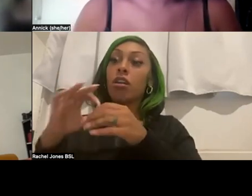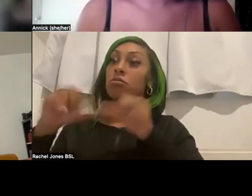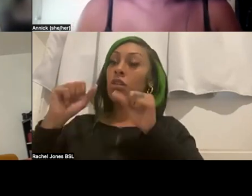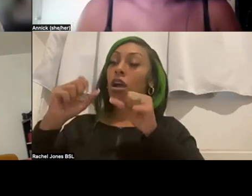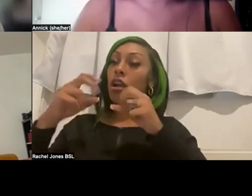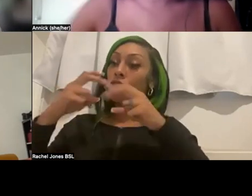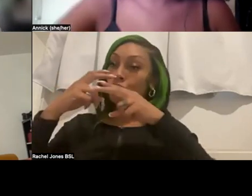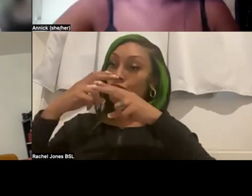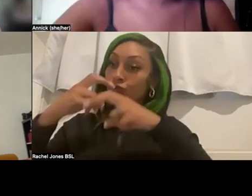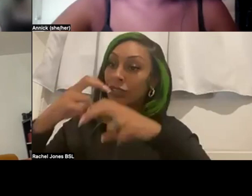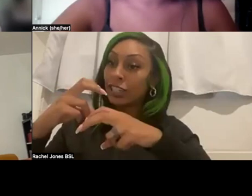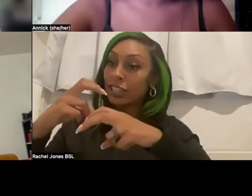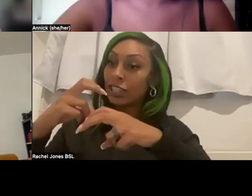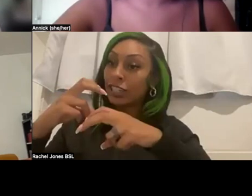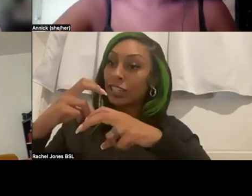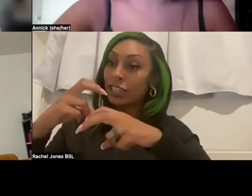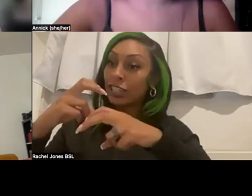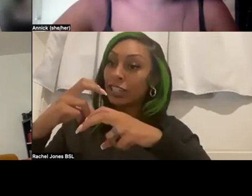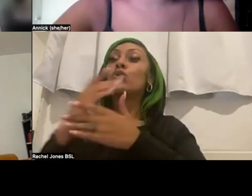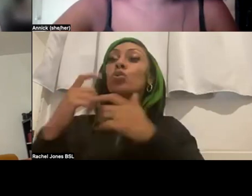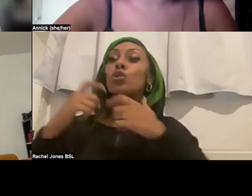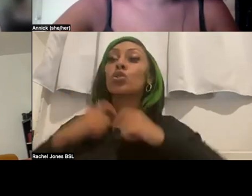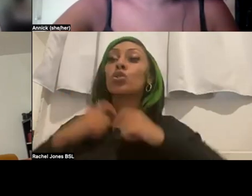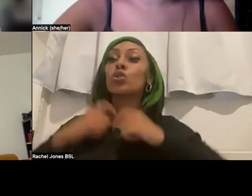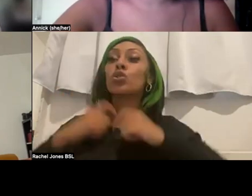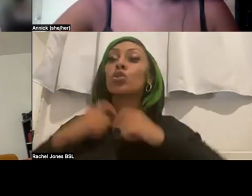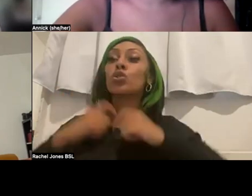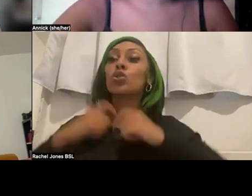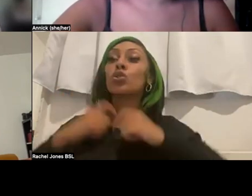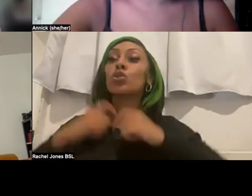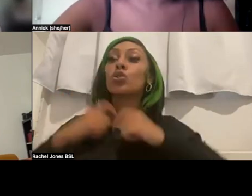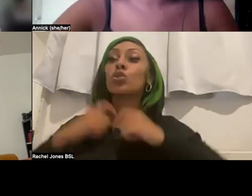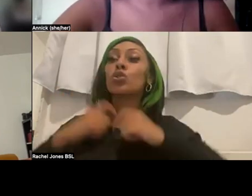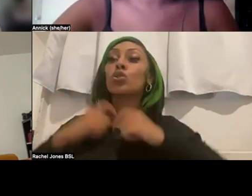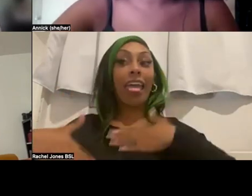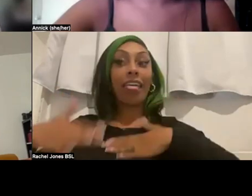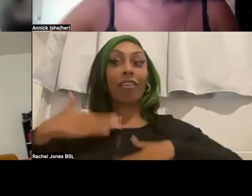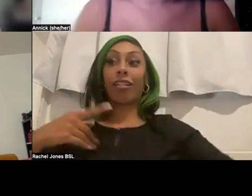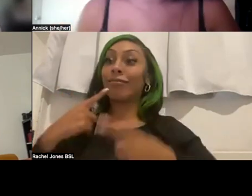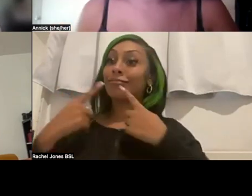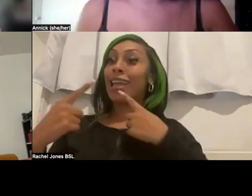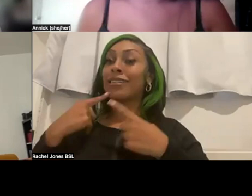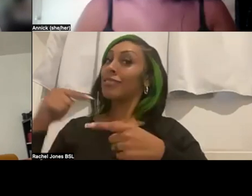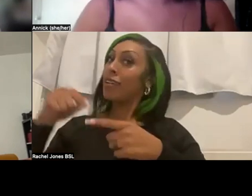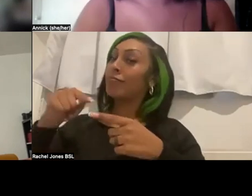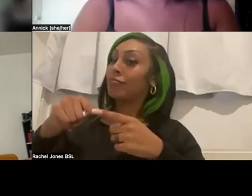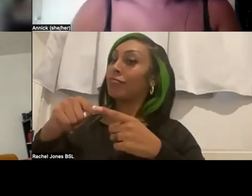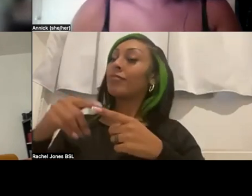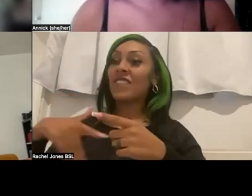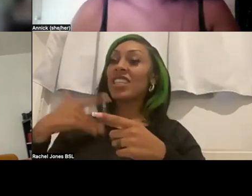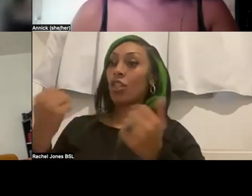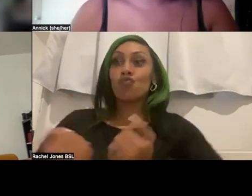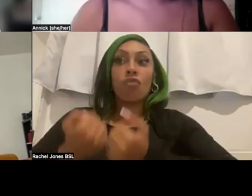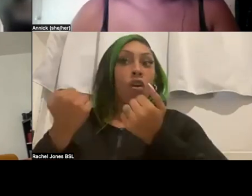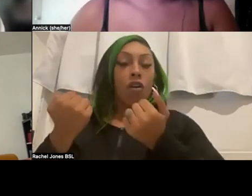social work and youth work. And the question of data is something I feel very strongly about,